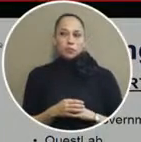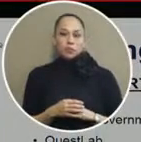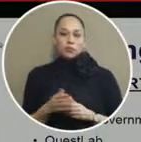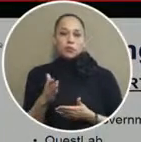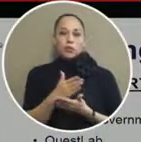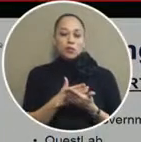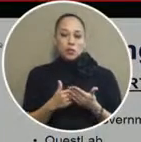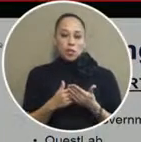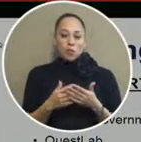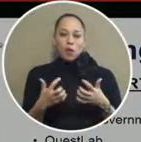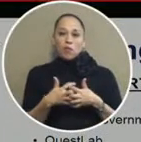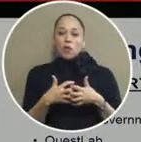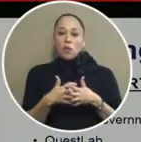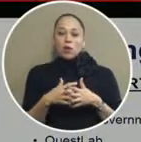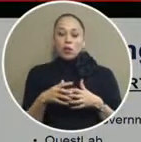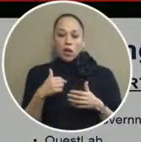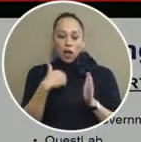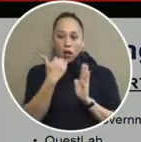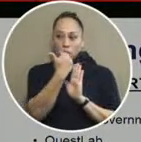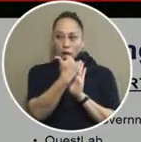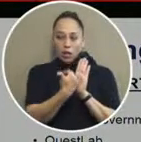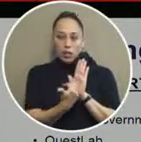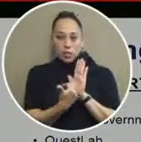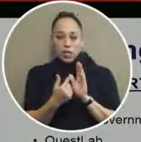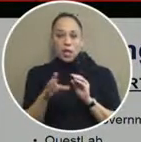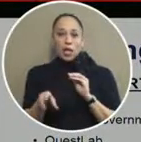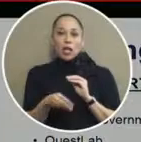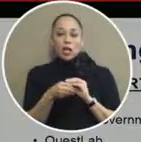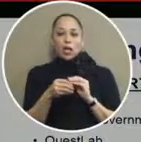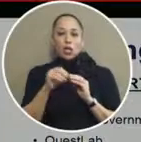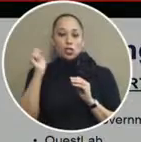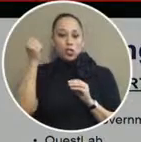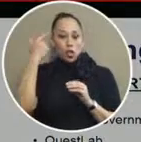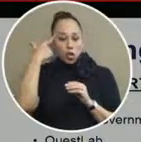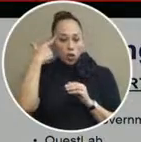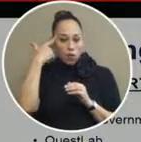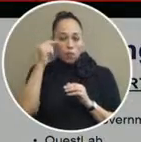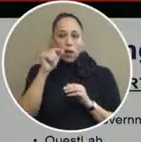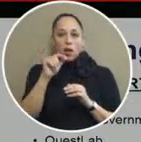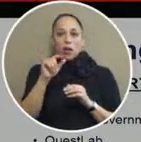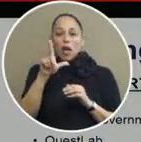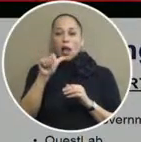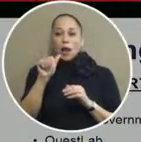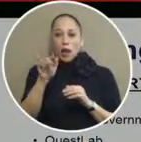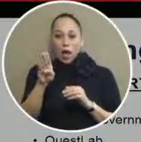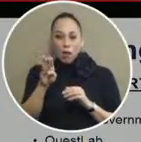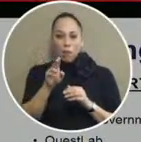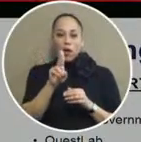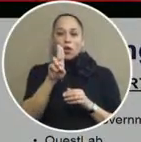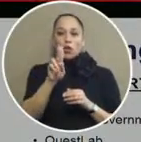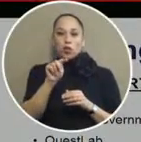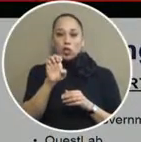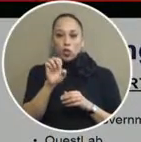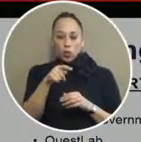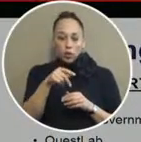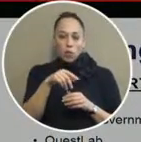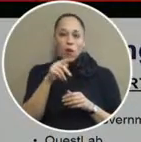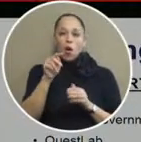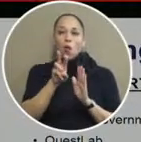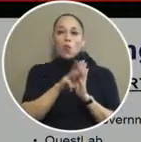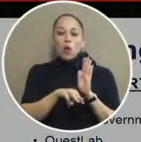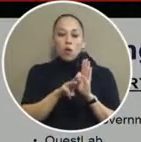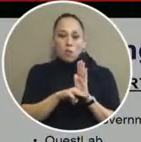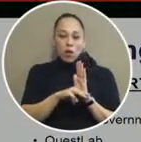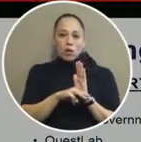Some of our current partnerships that I have listed here include the federal government, Quest Lab, UTEP, Walmart.